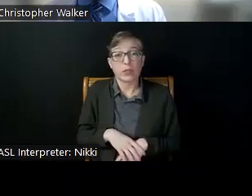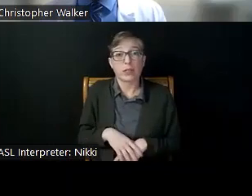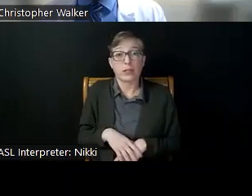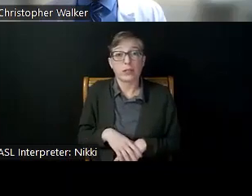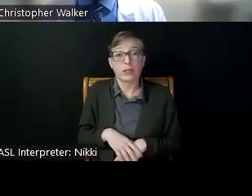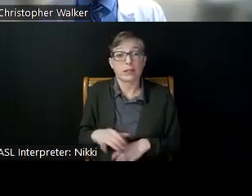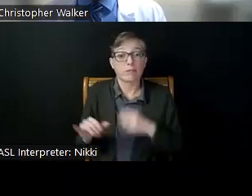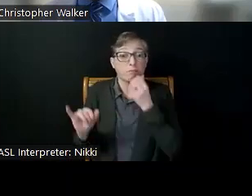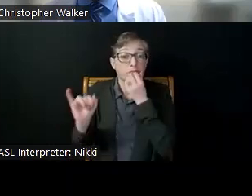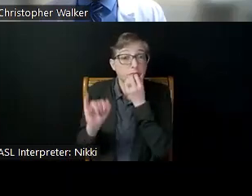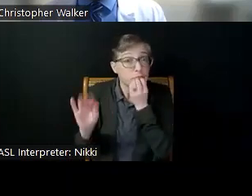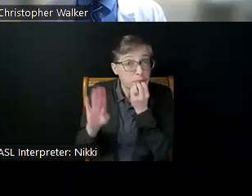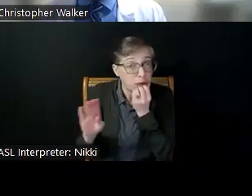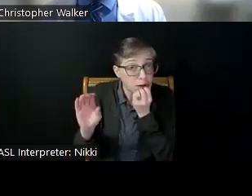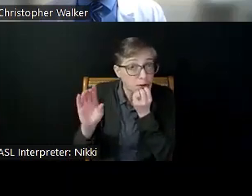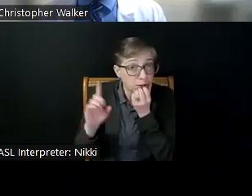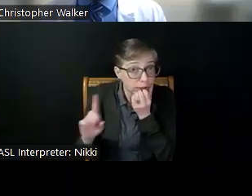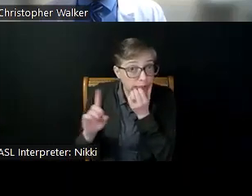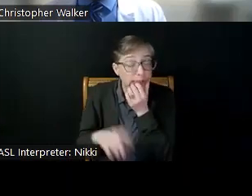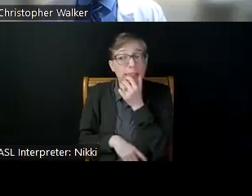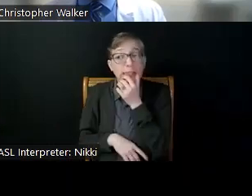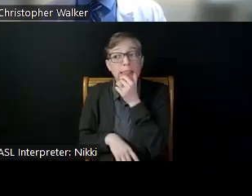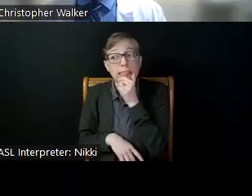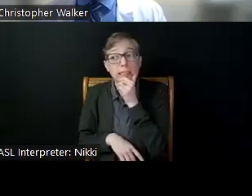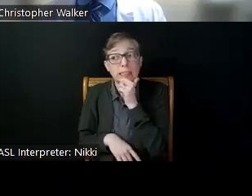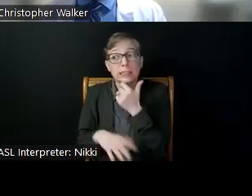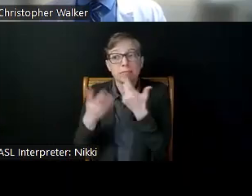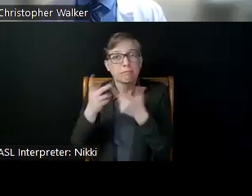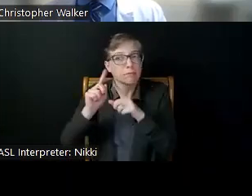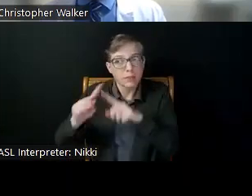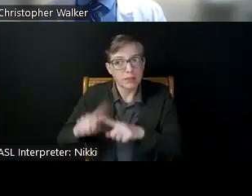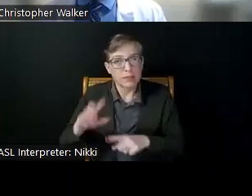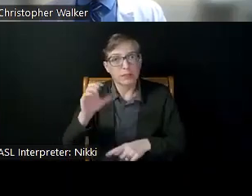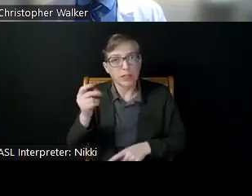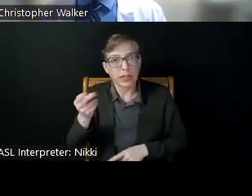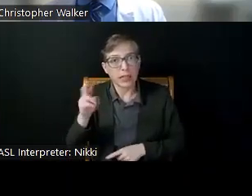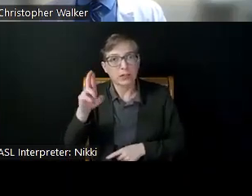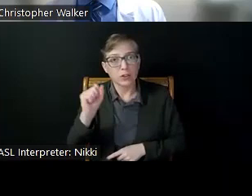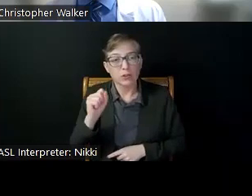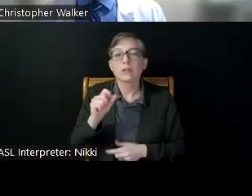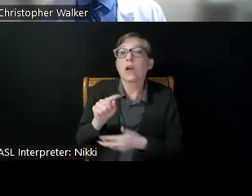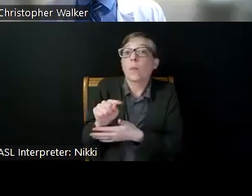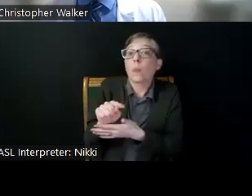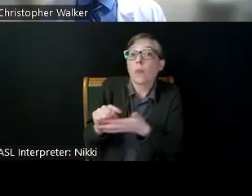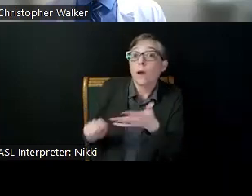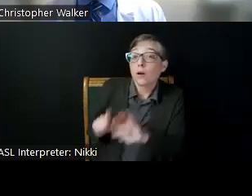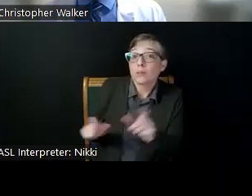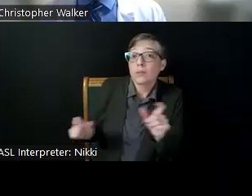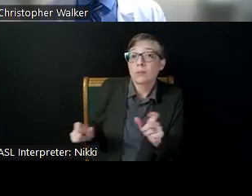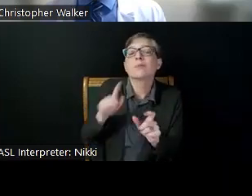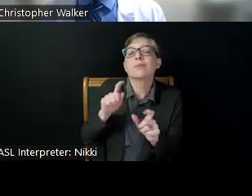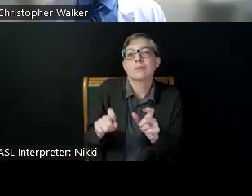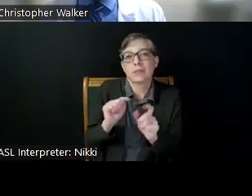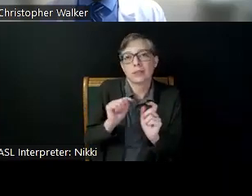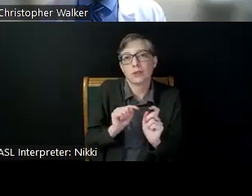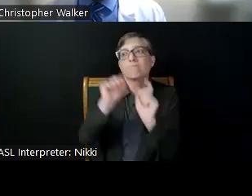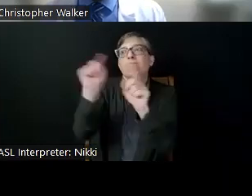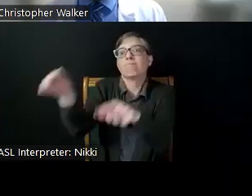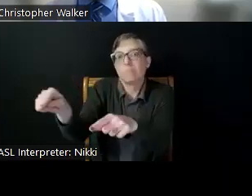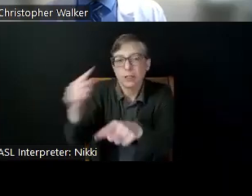personal history of genetic cancer syndrome, so on and so forth, these individuals have to pursue colorectal cancer screening with a